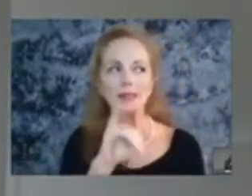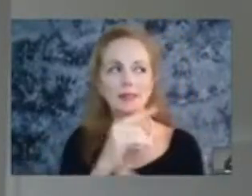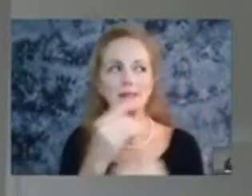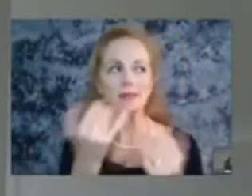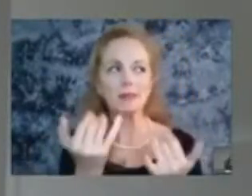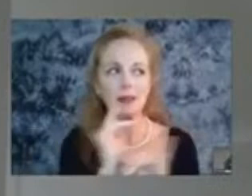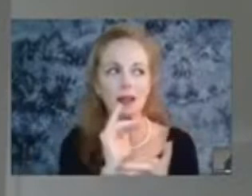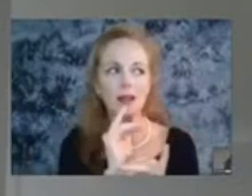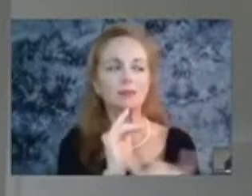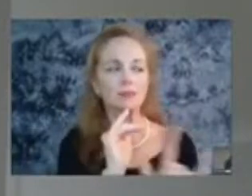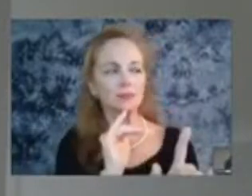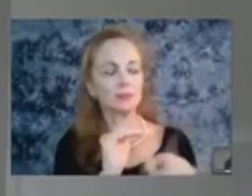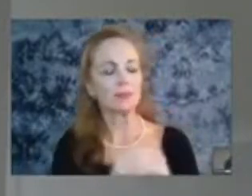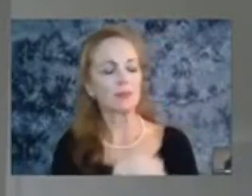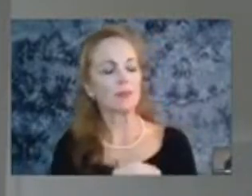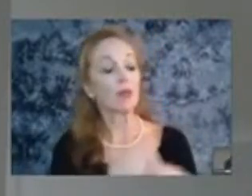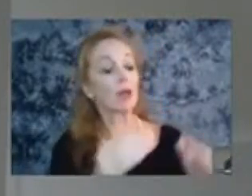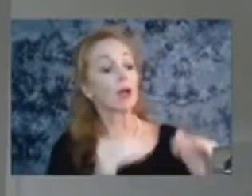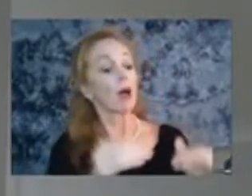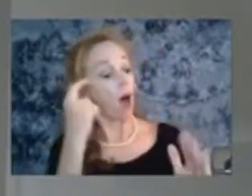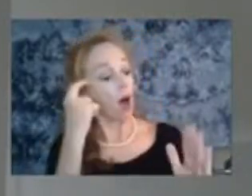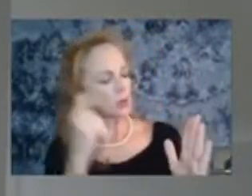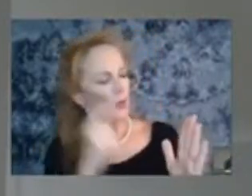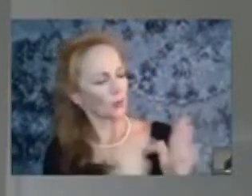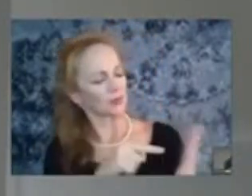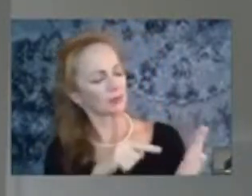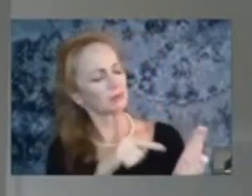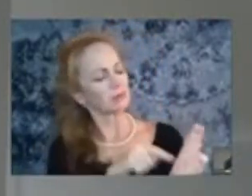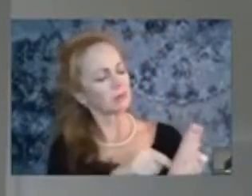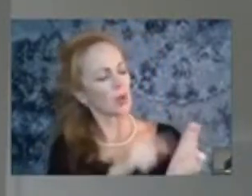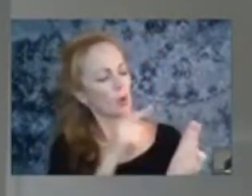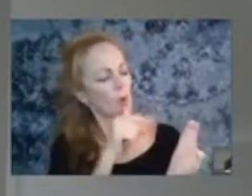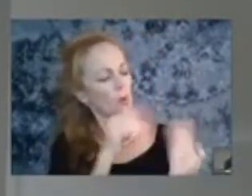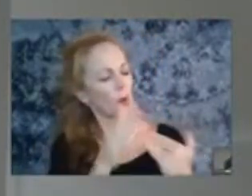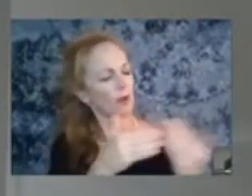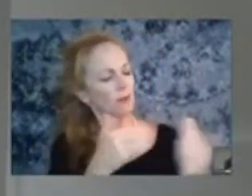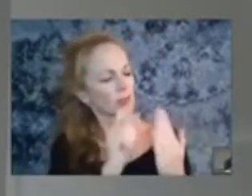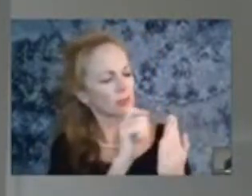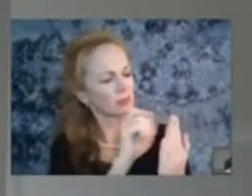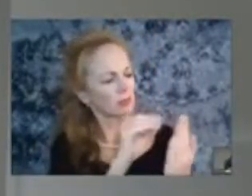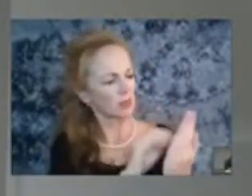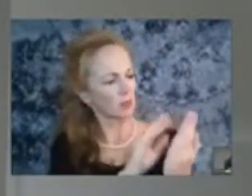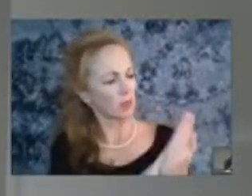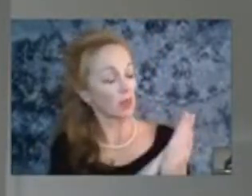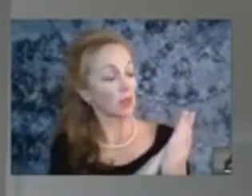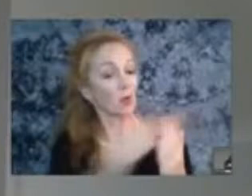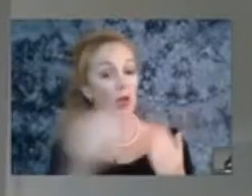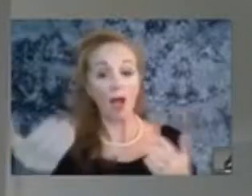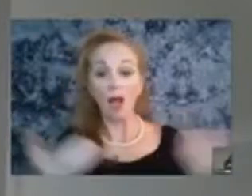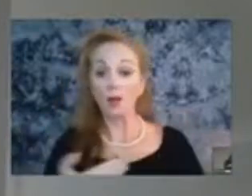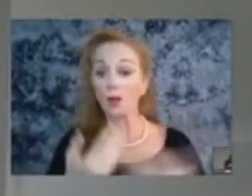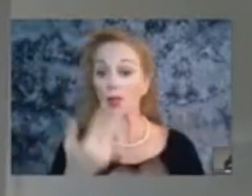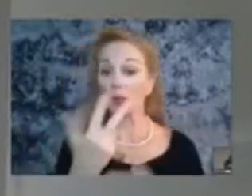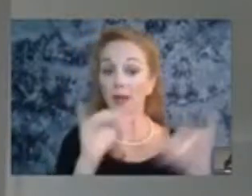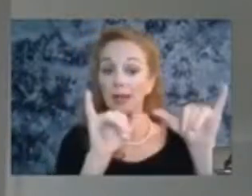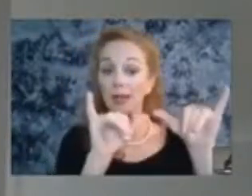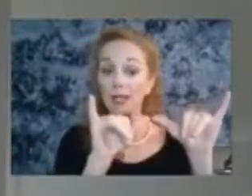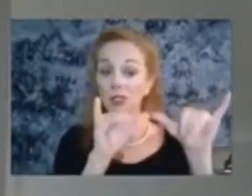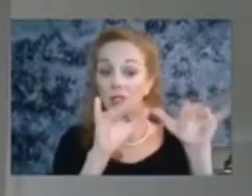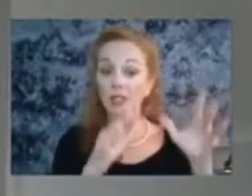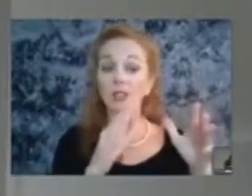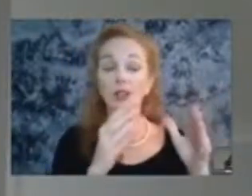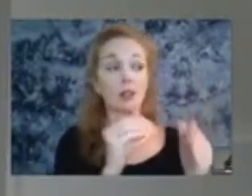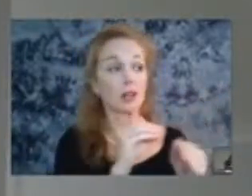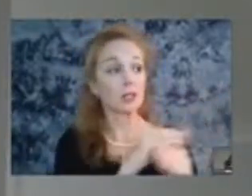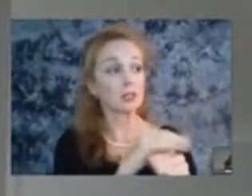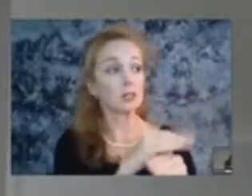notice here that you've written, or whoever put this together, that we're engaging 3 engineering consultants to evaluate and make